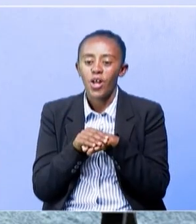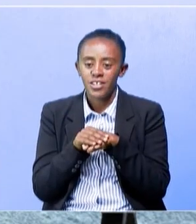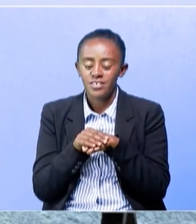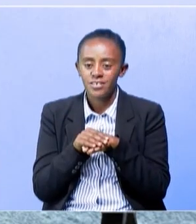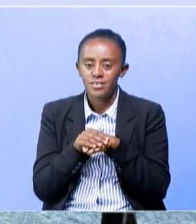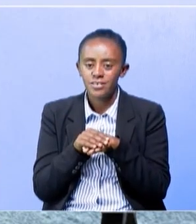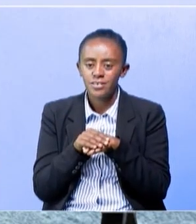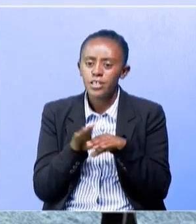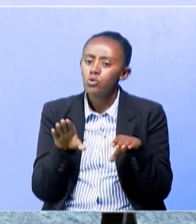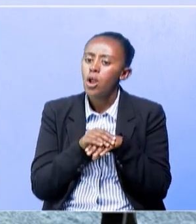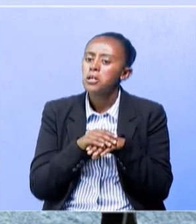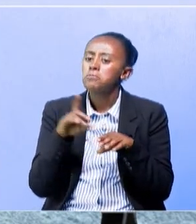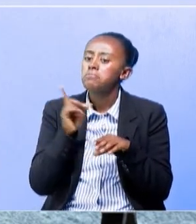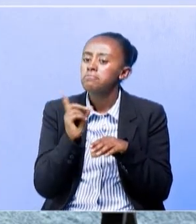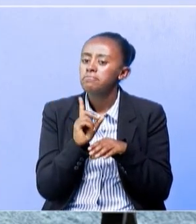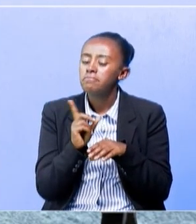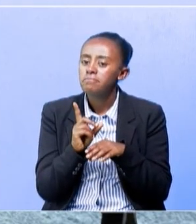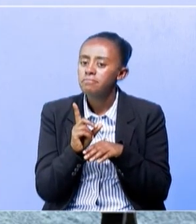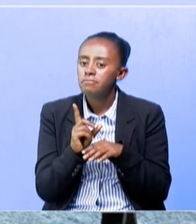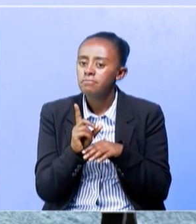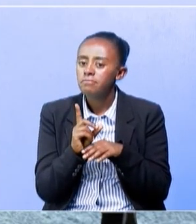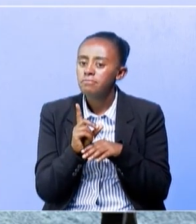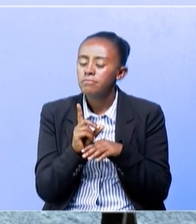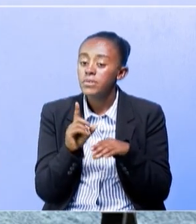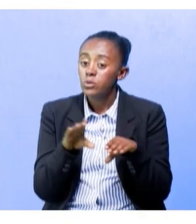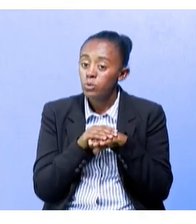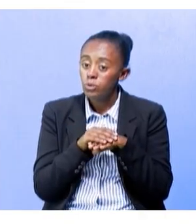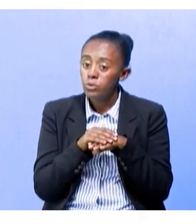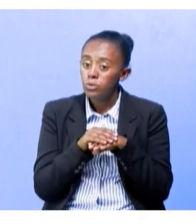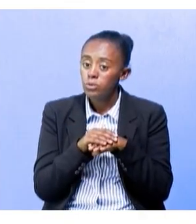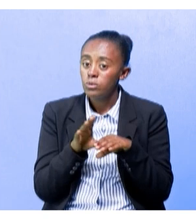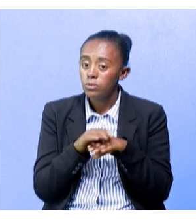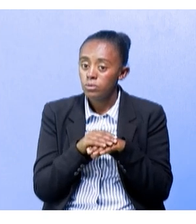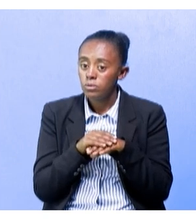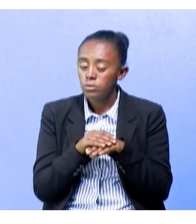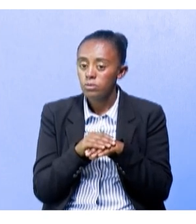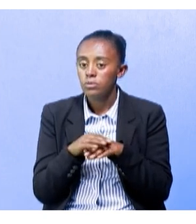Do you know what introduction means? In other ways, introduction means, in other ways, topic